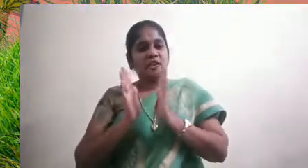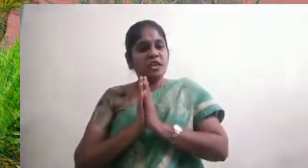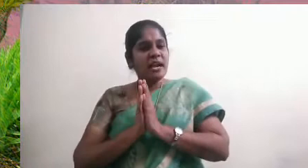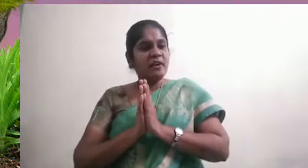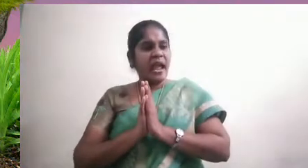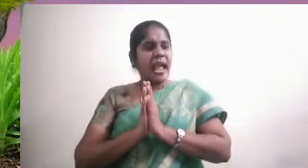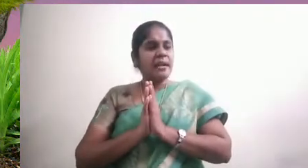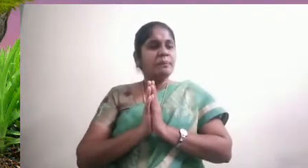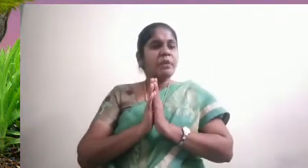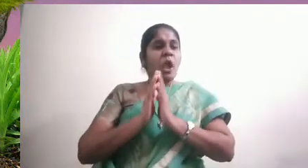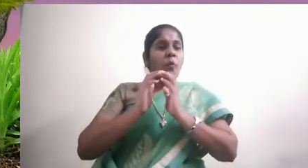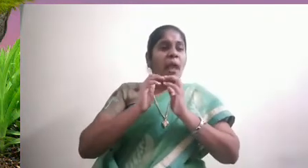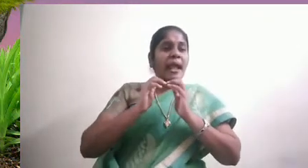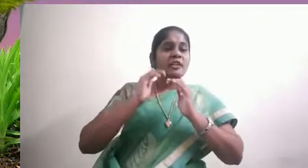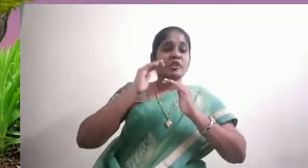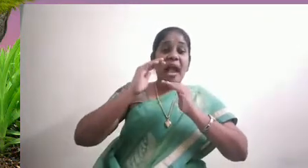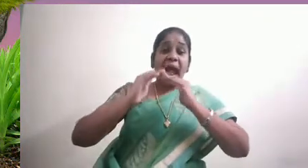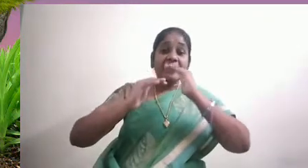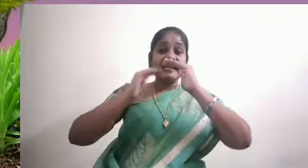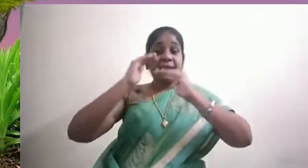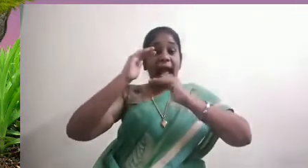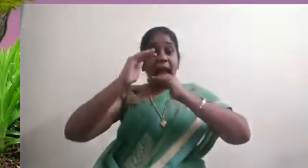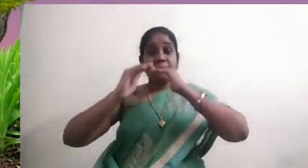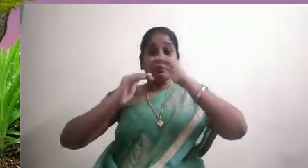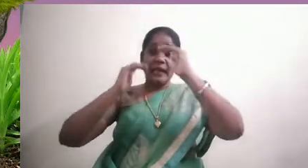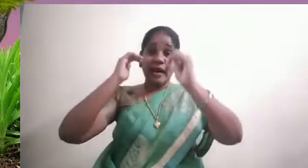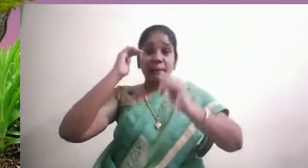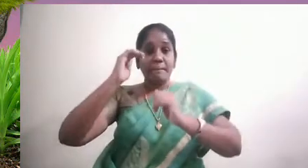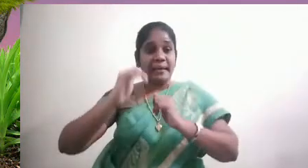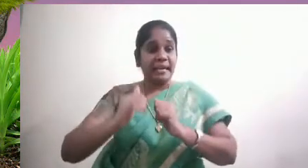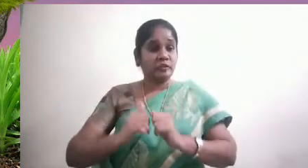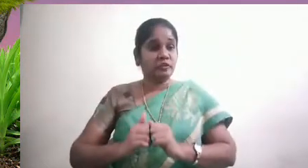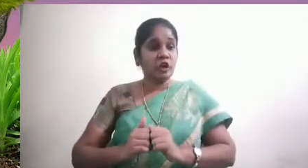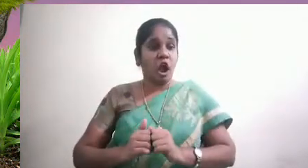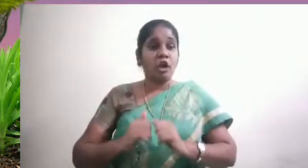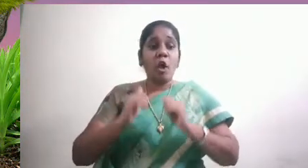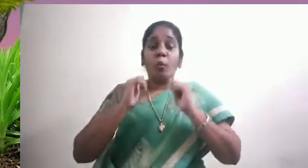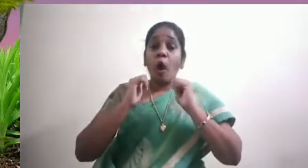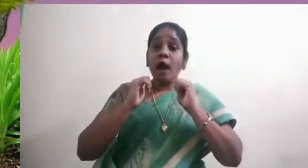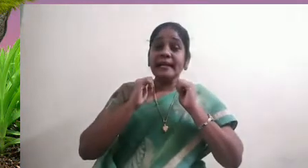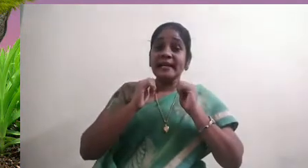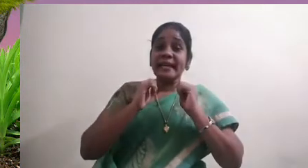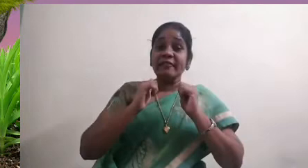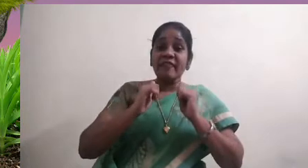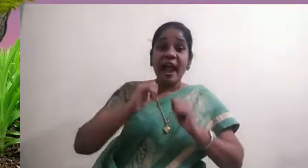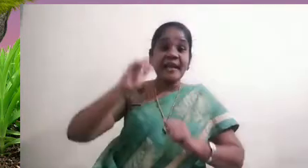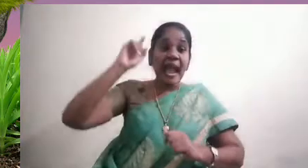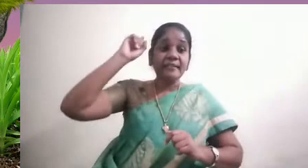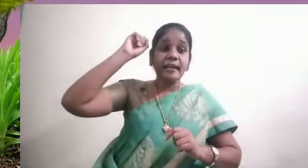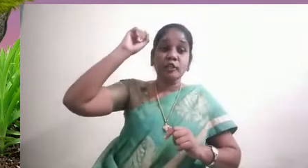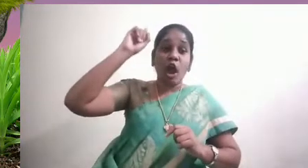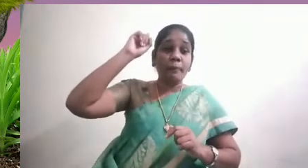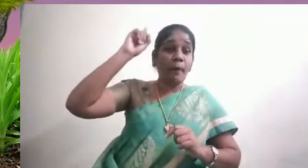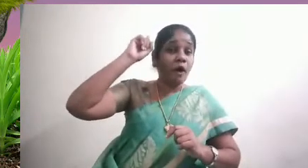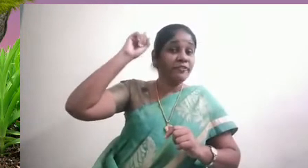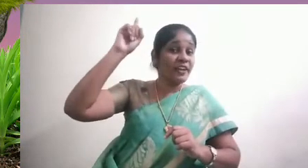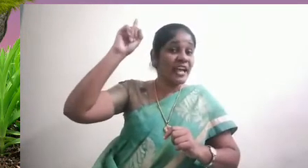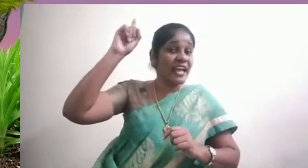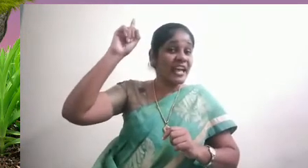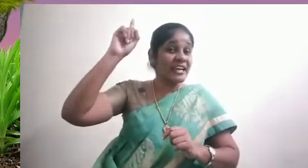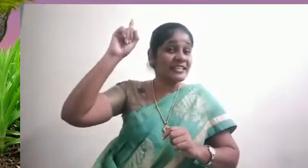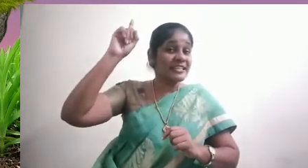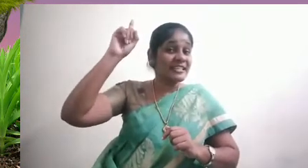Okay, children, when Jack climbed the beanstalk, what did he find at the top